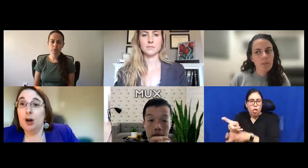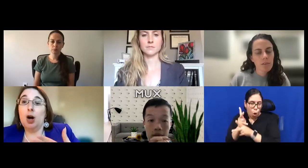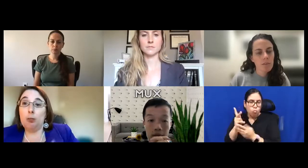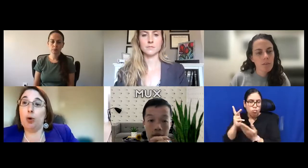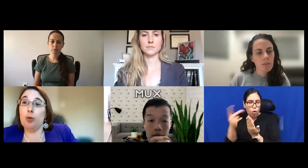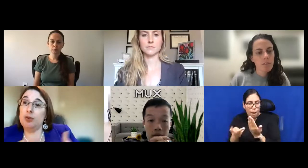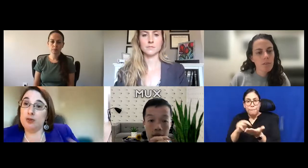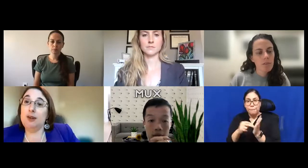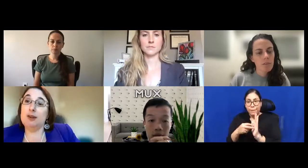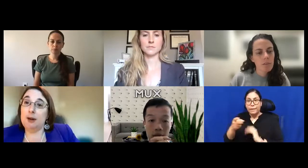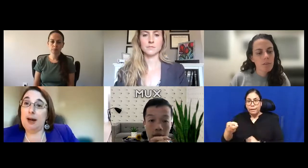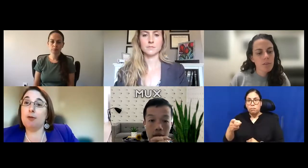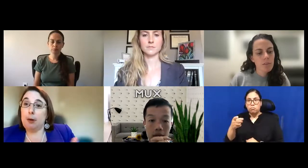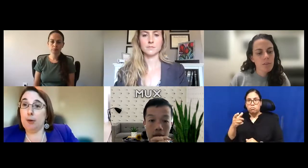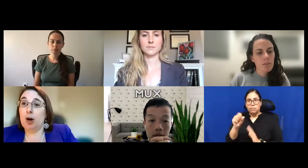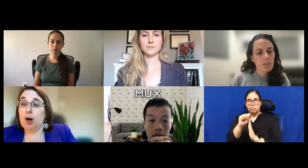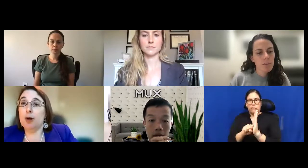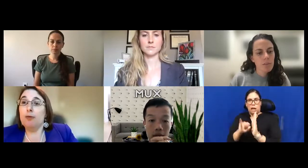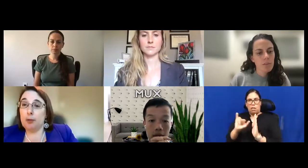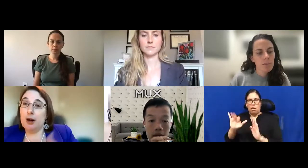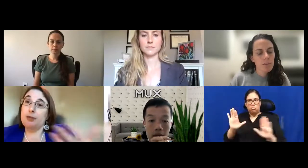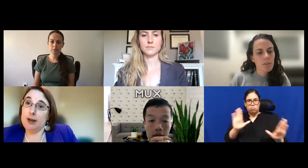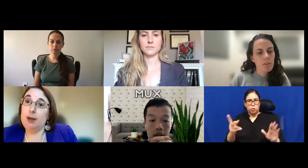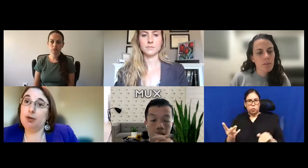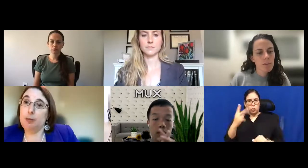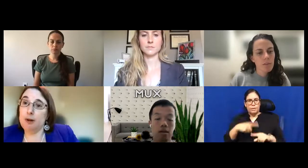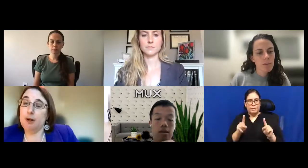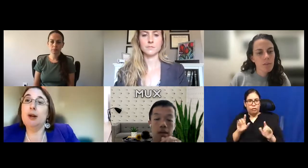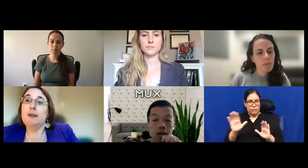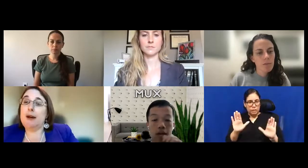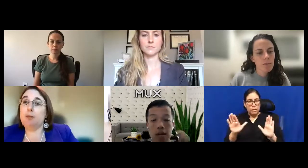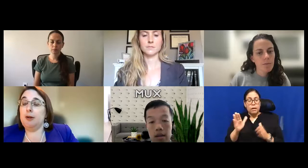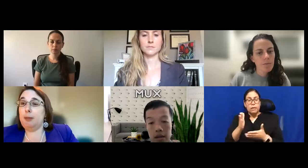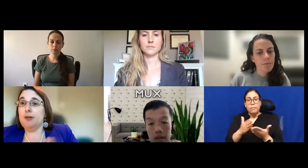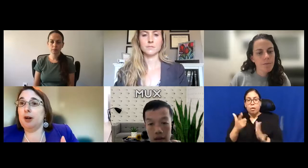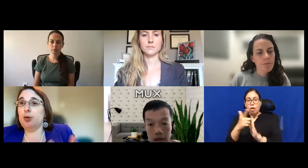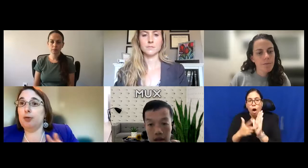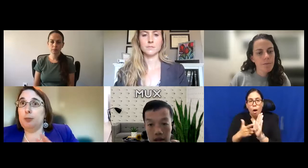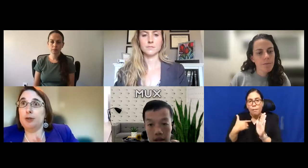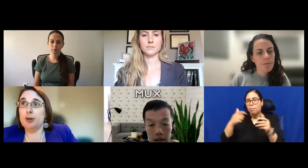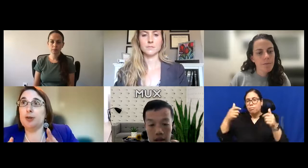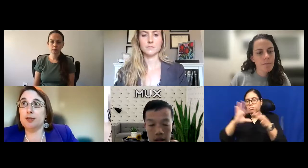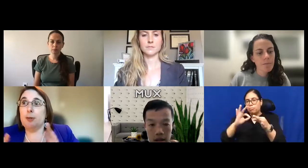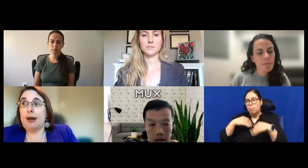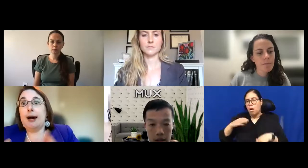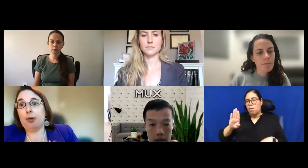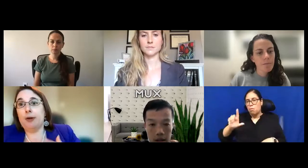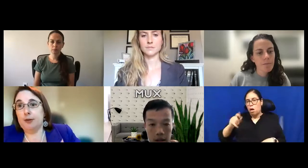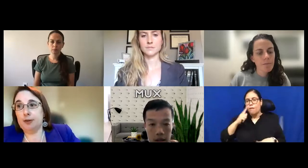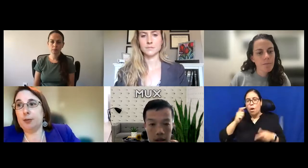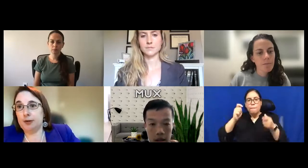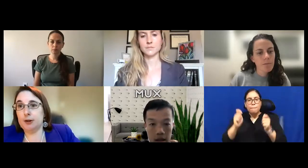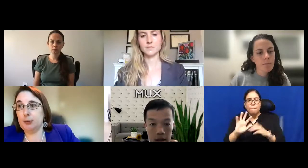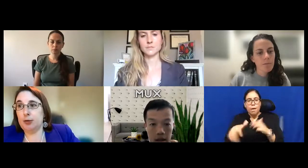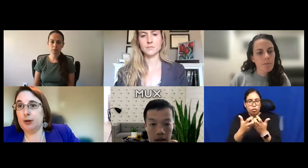resident. Most of the states I have on my blog for the modification money, it's based on your particular subcategory in